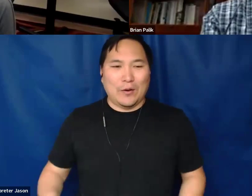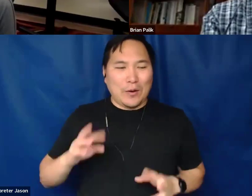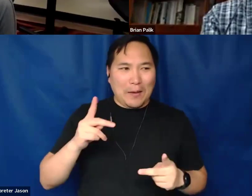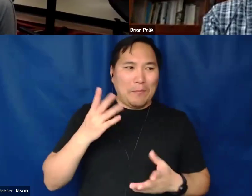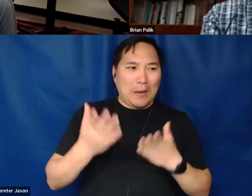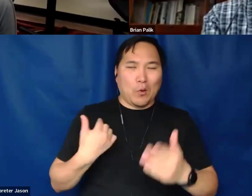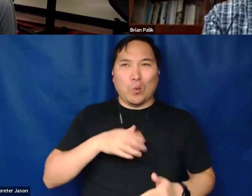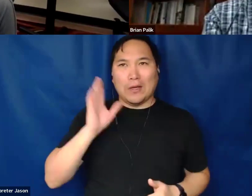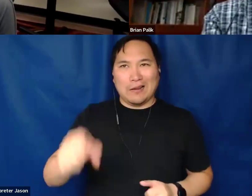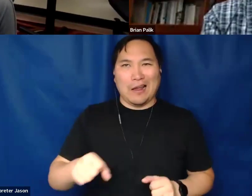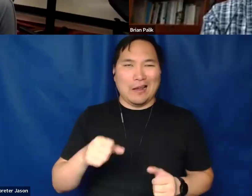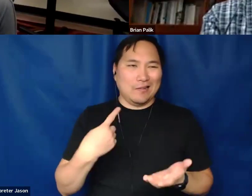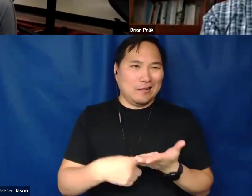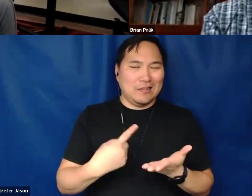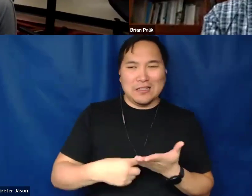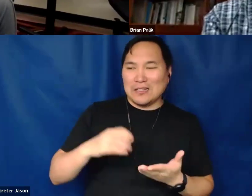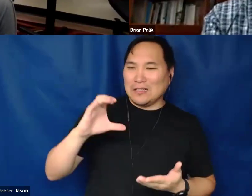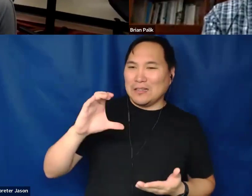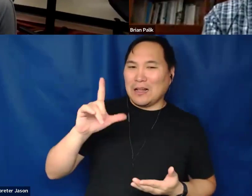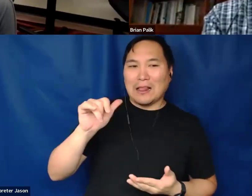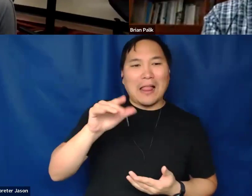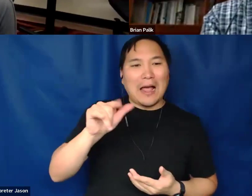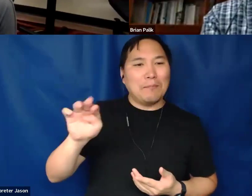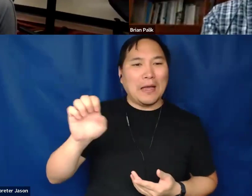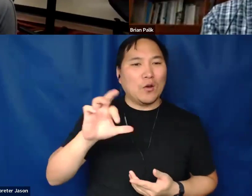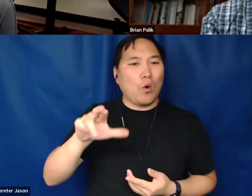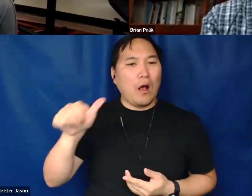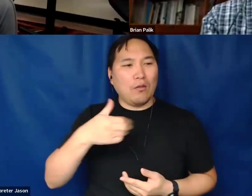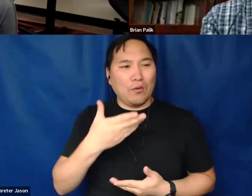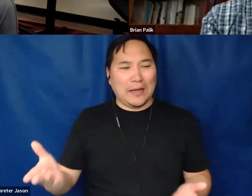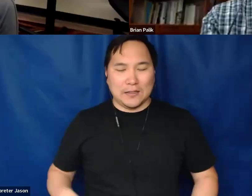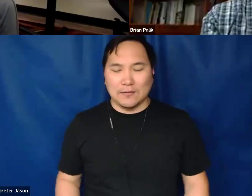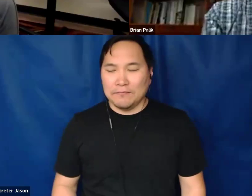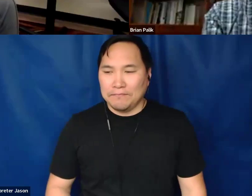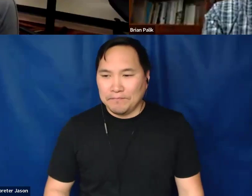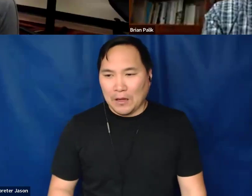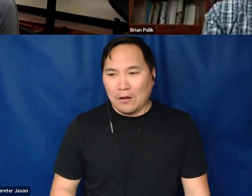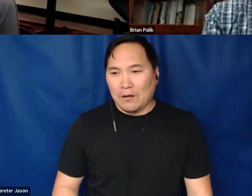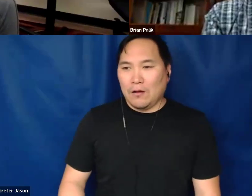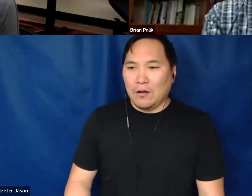other aspects. Let's see.